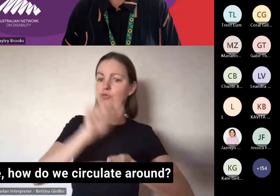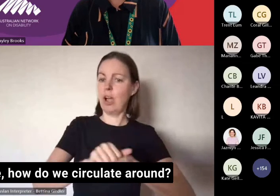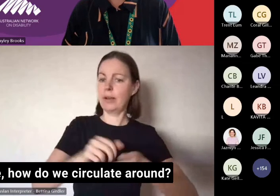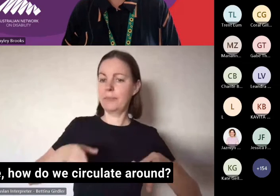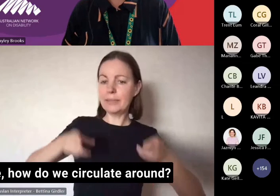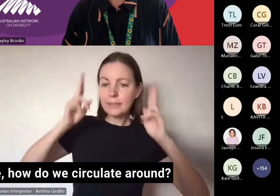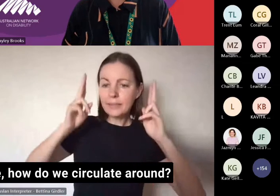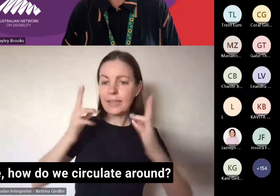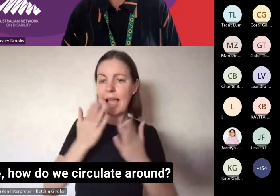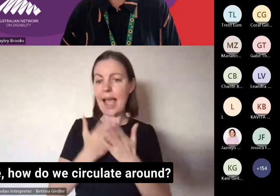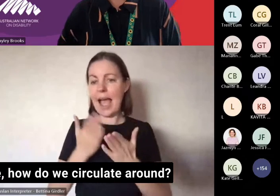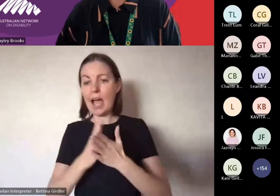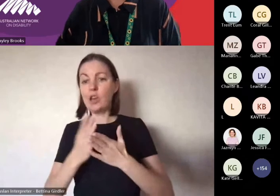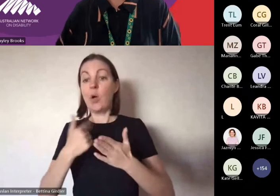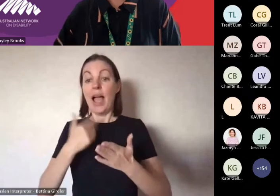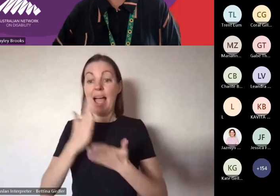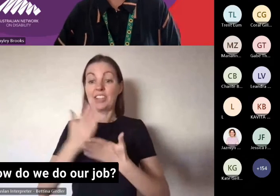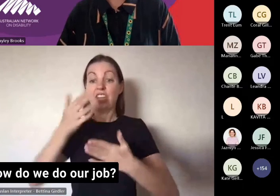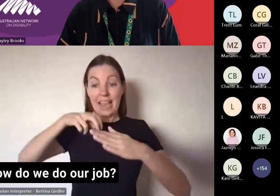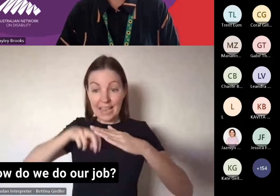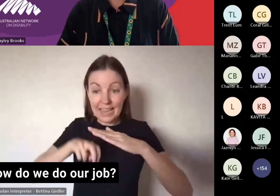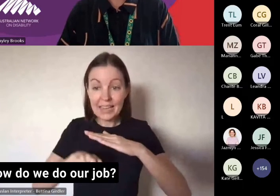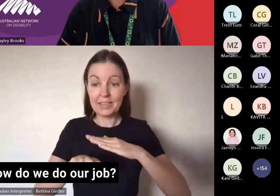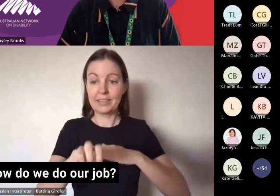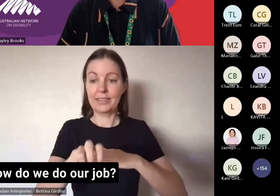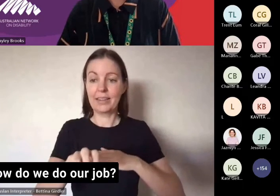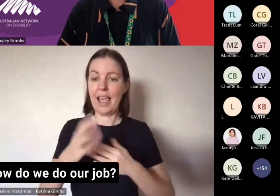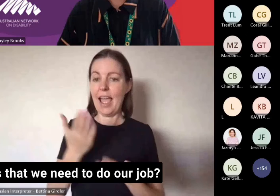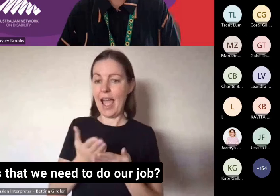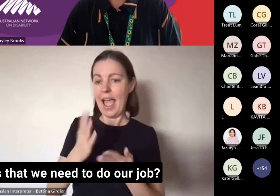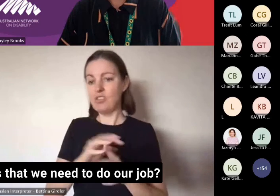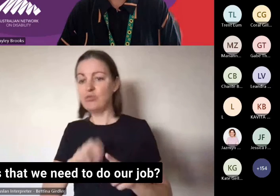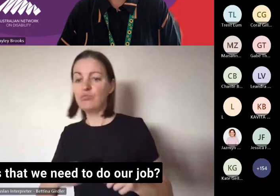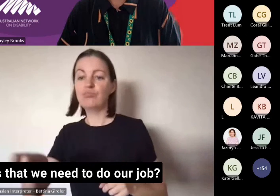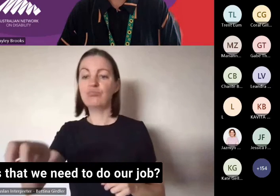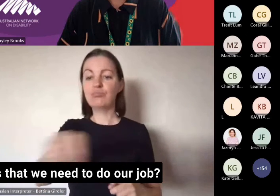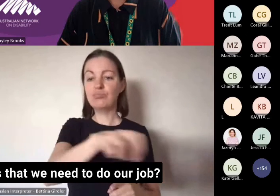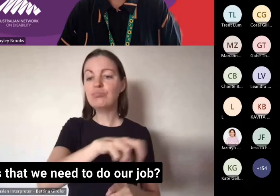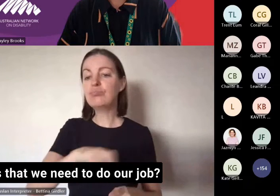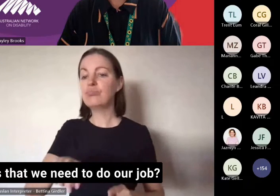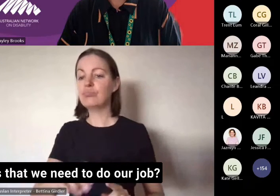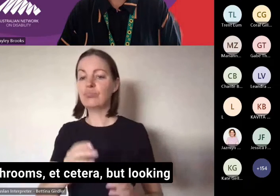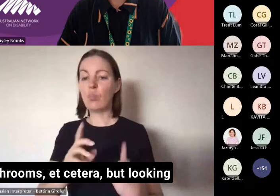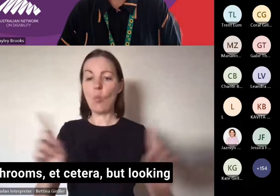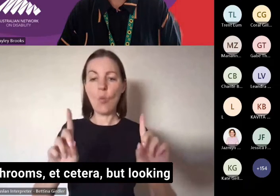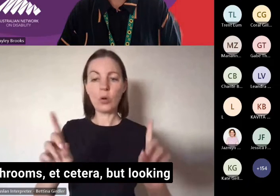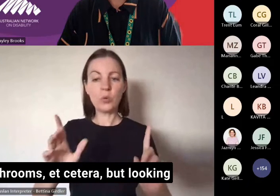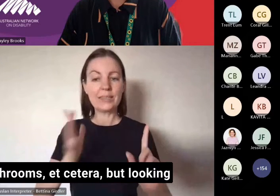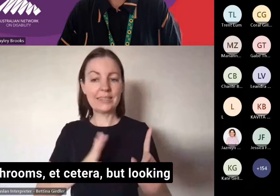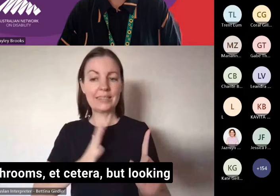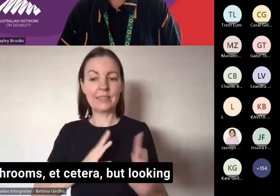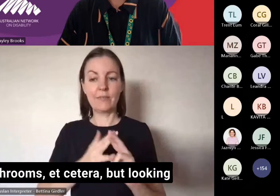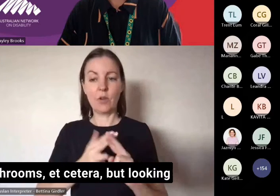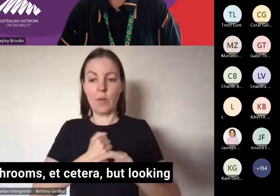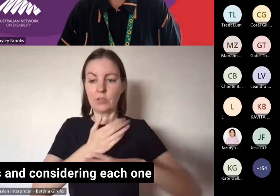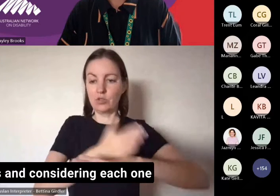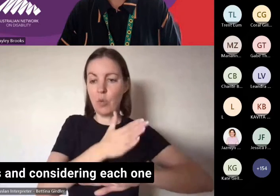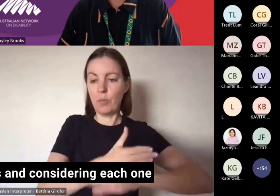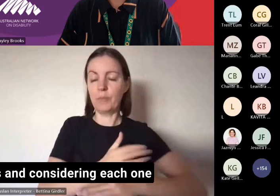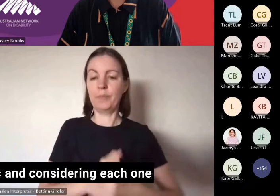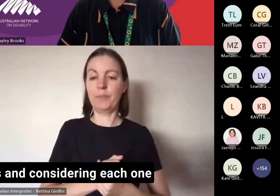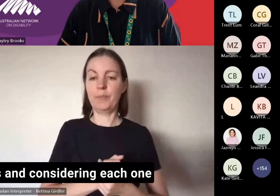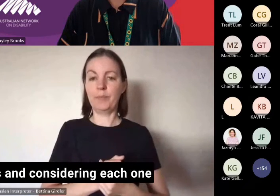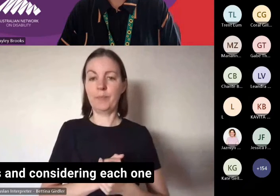inside? How do we circulate around? And then how do we do our job? What are the things that we need to do our job? Obviously, there's bathrooms, etc. But looking at